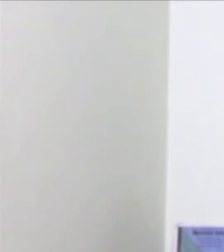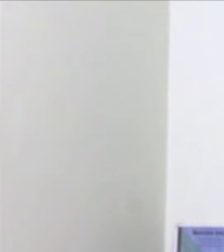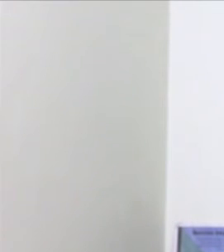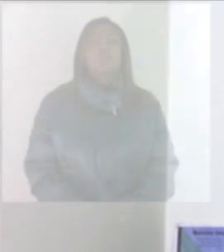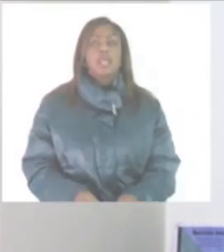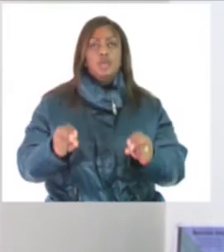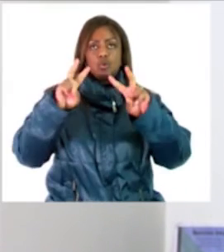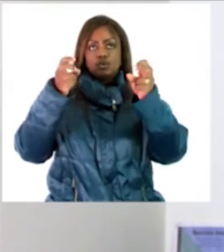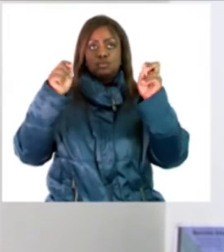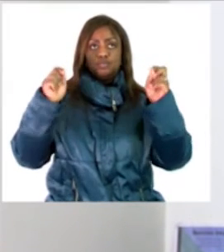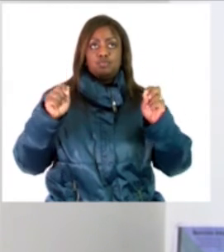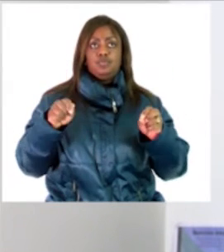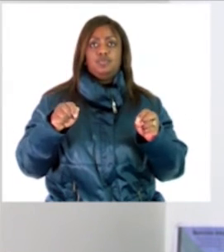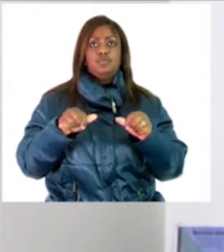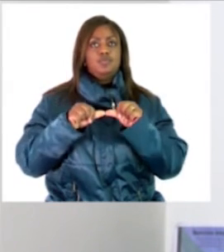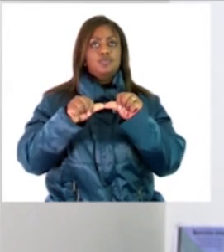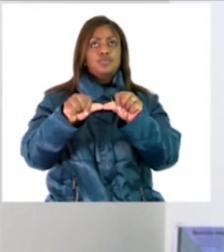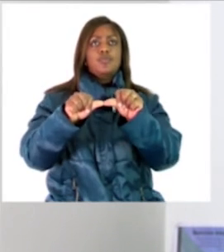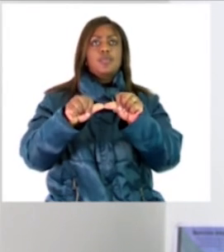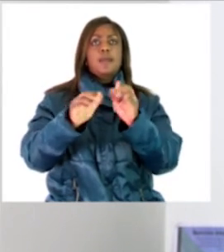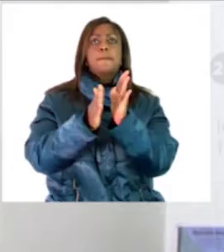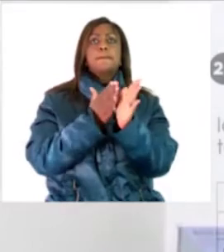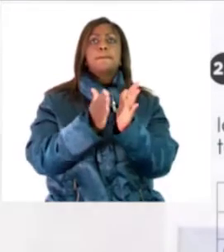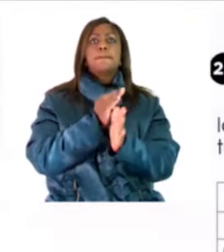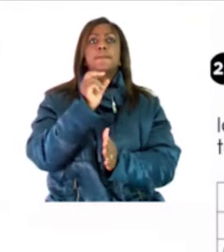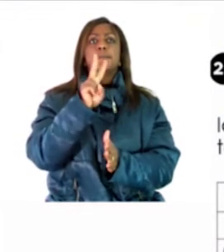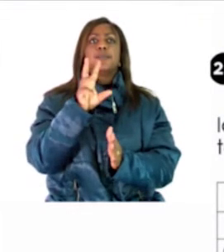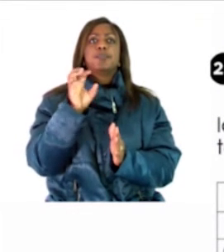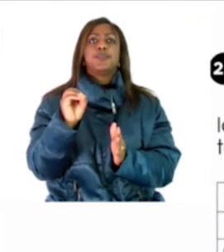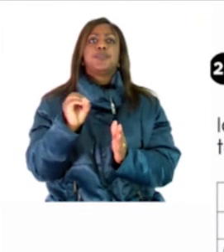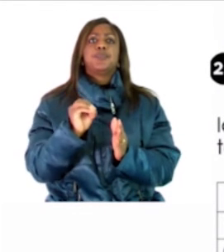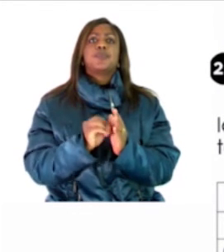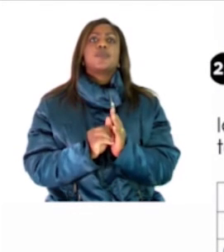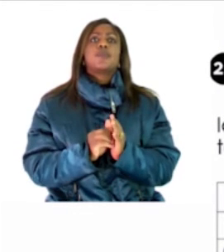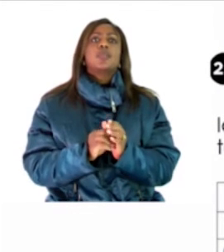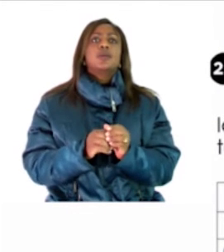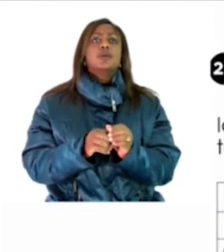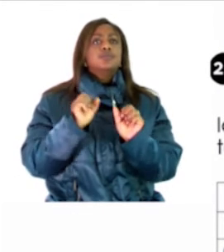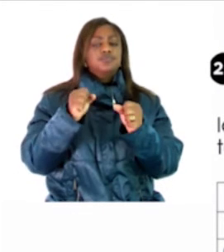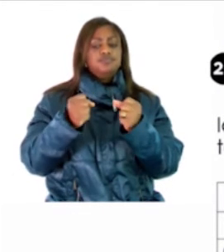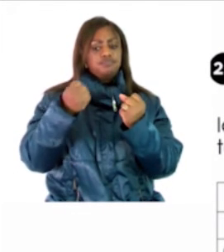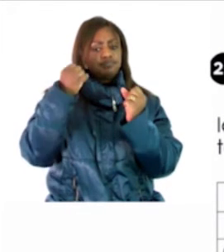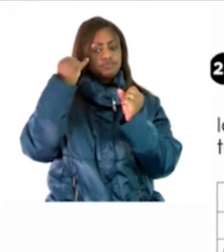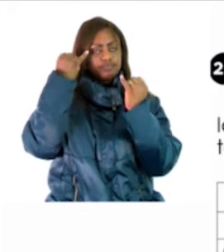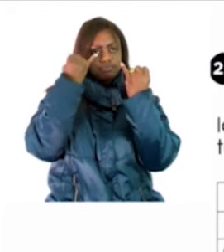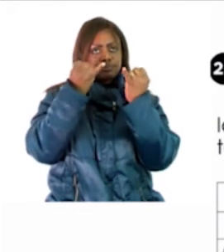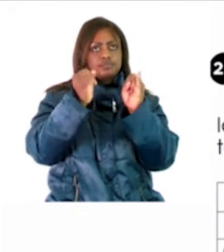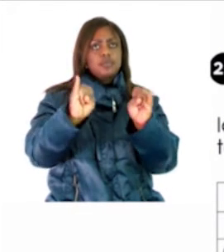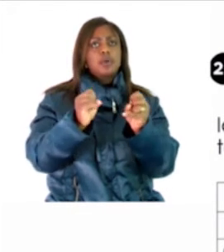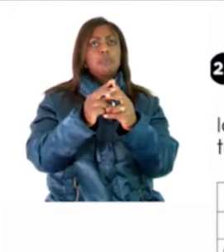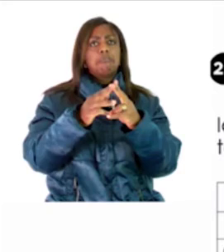Our lesson continues. We are now on page 20. So we are going to have more